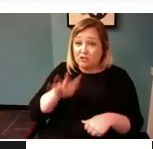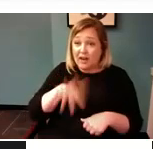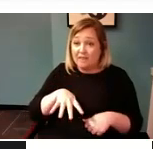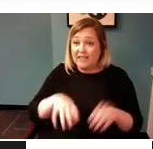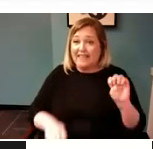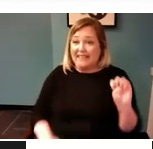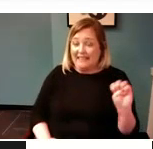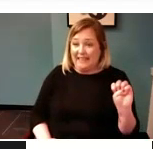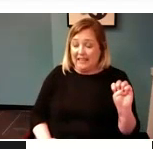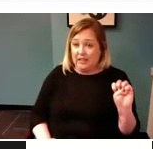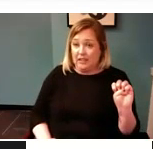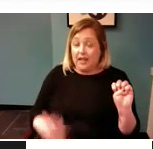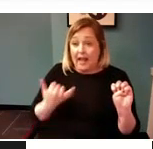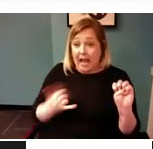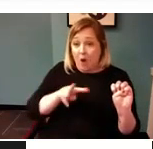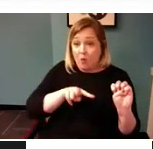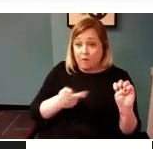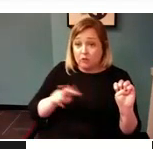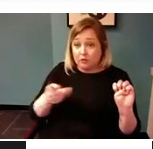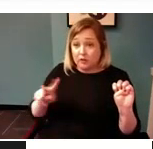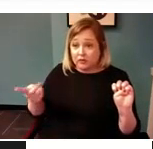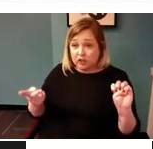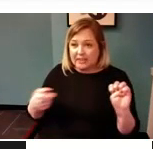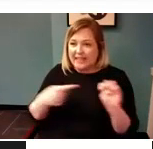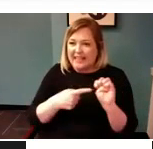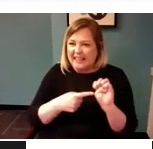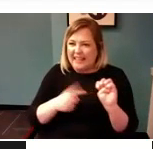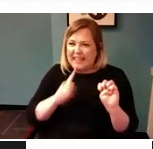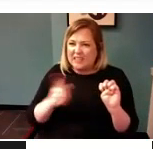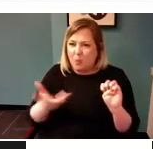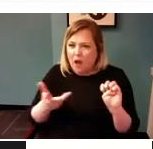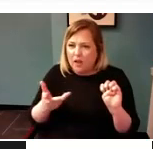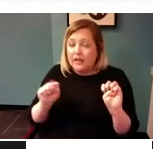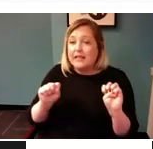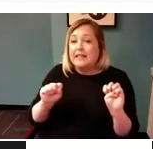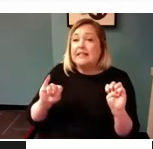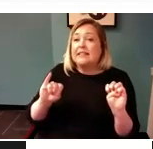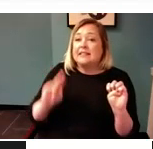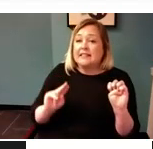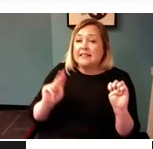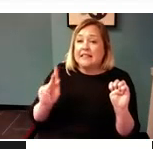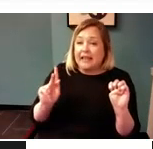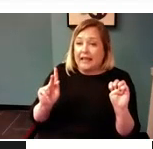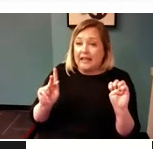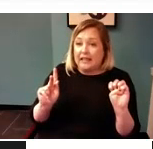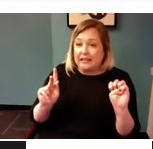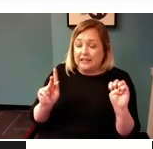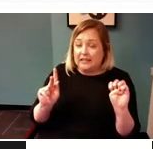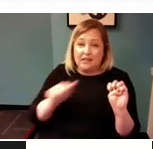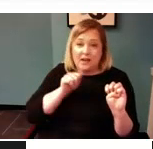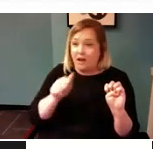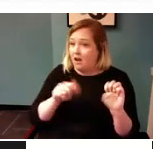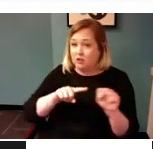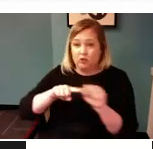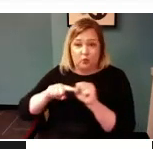is E? E is a sink node, isn't it? Yep. Yep. Okay, so now if we explore E